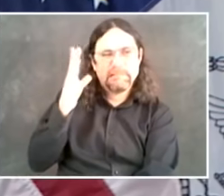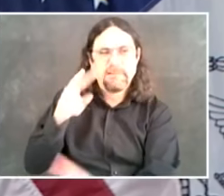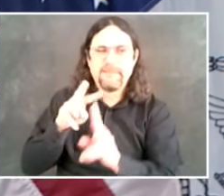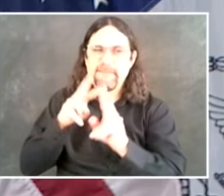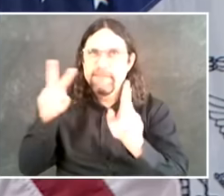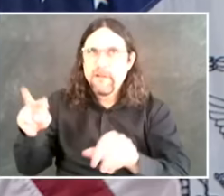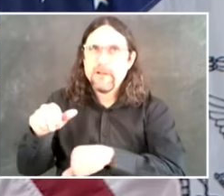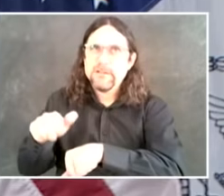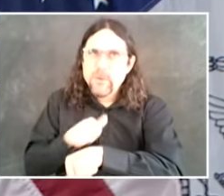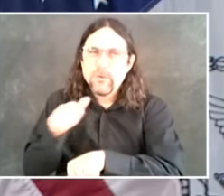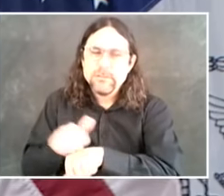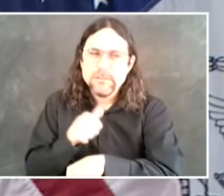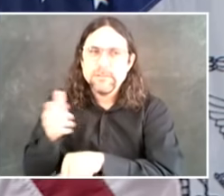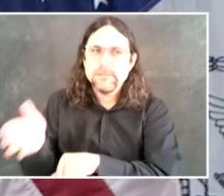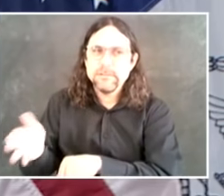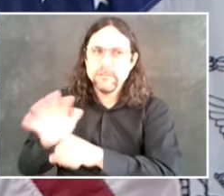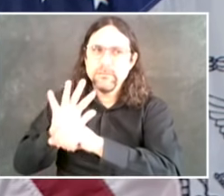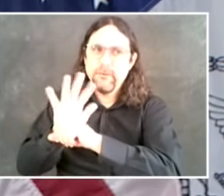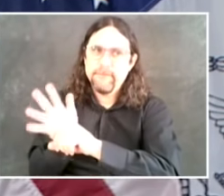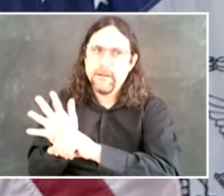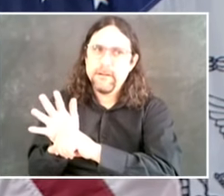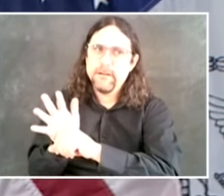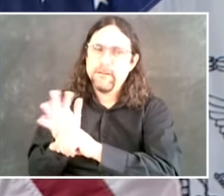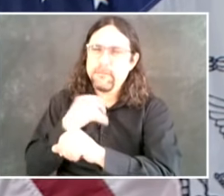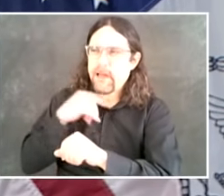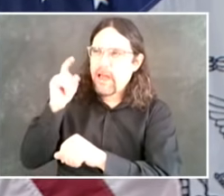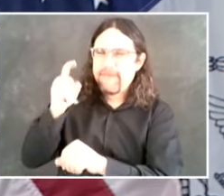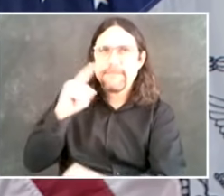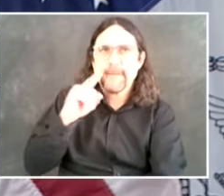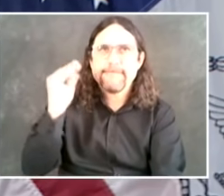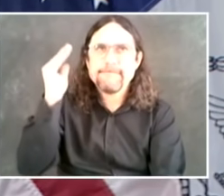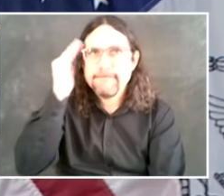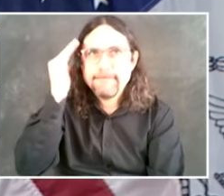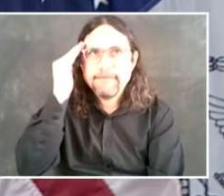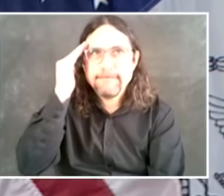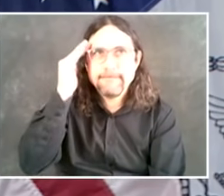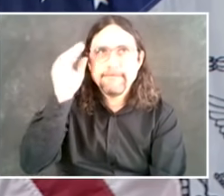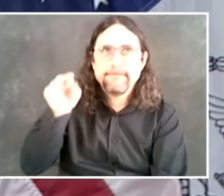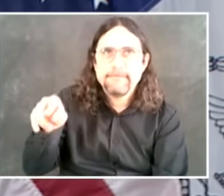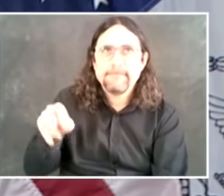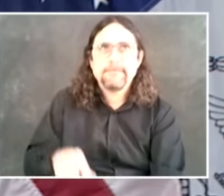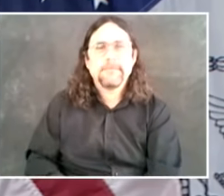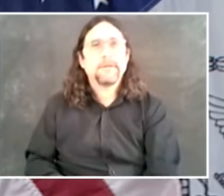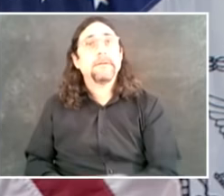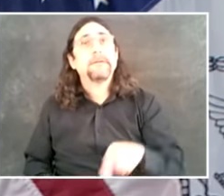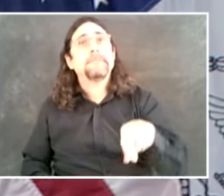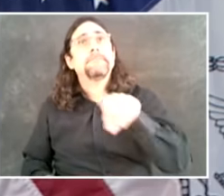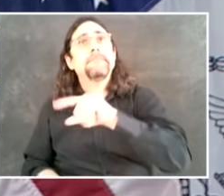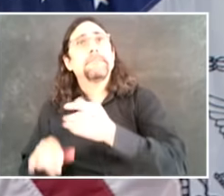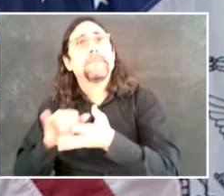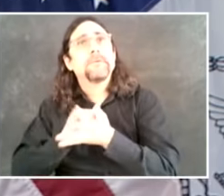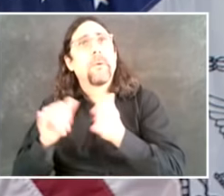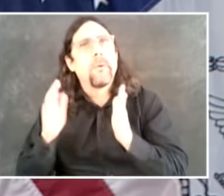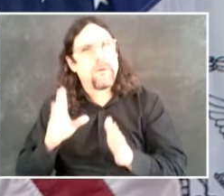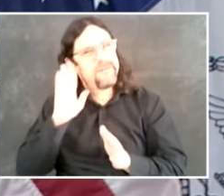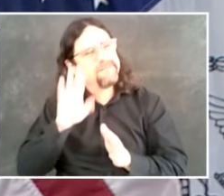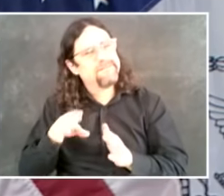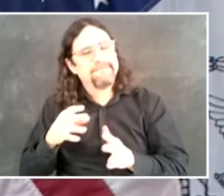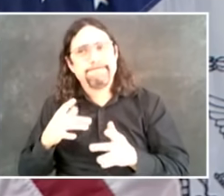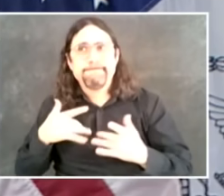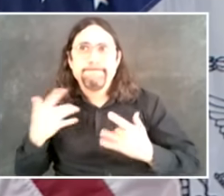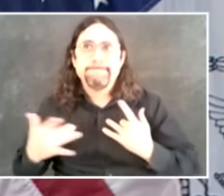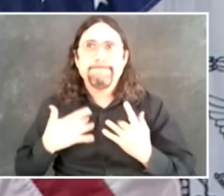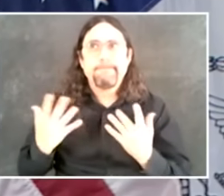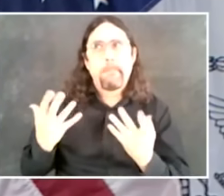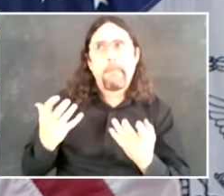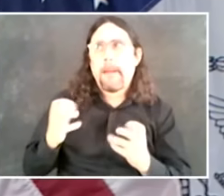normal? I want you to think about it is every one of us that gets us back to normal. It's your responsibility,